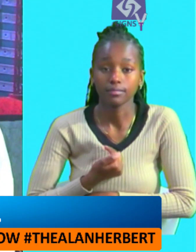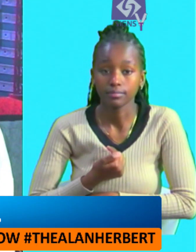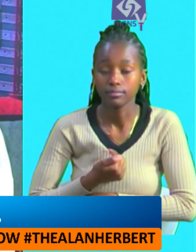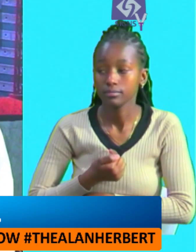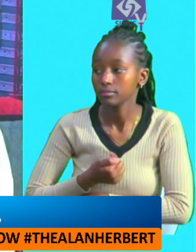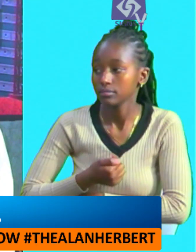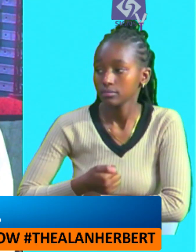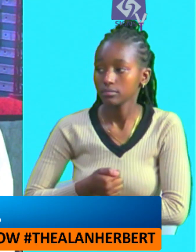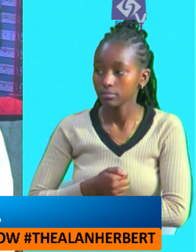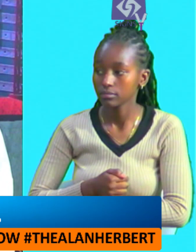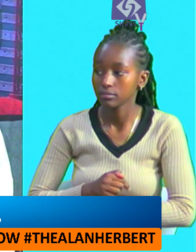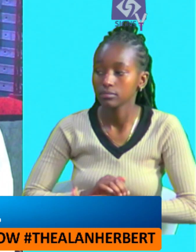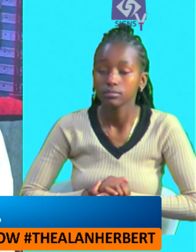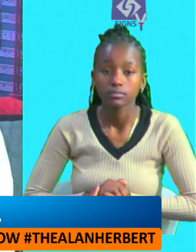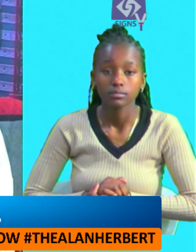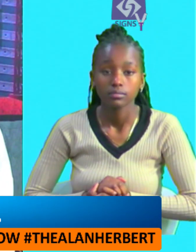kaa yeye.